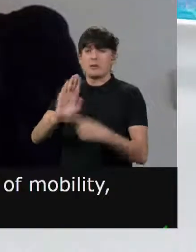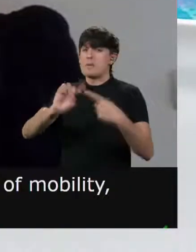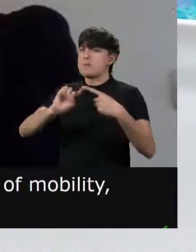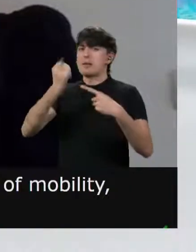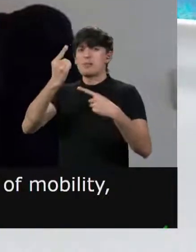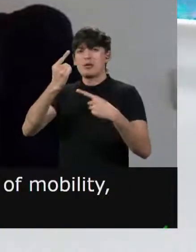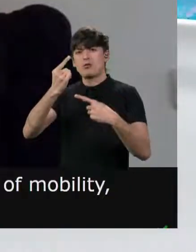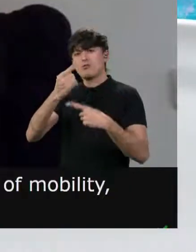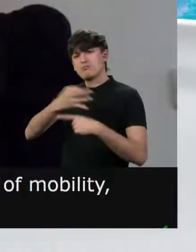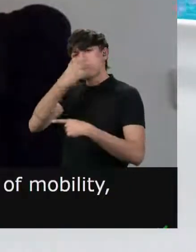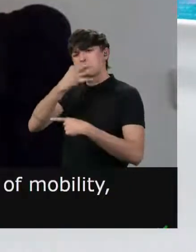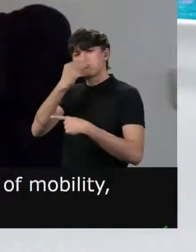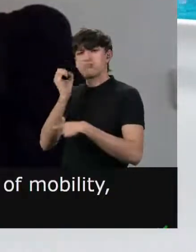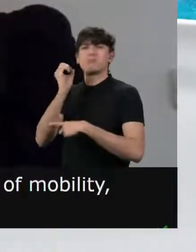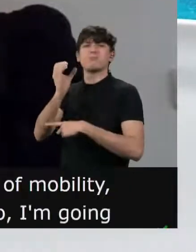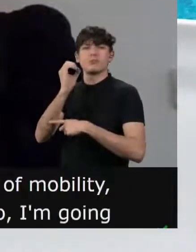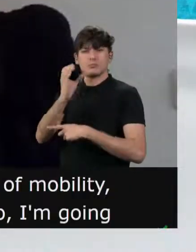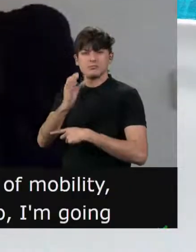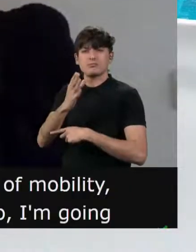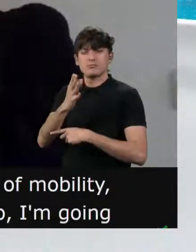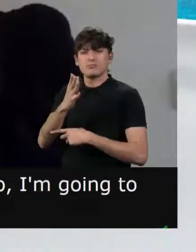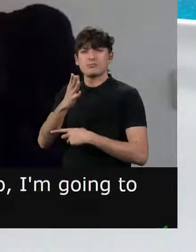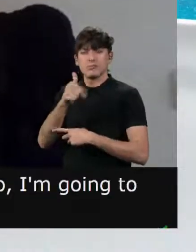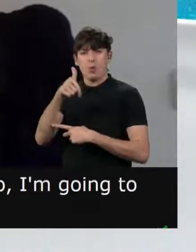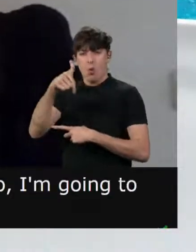introduce our first speaker,